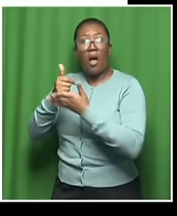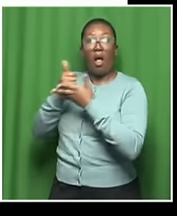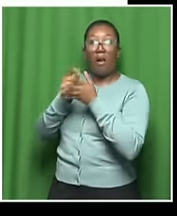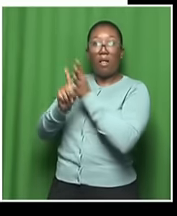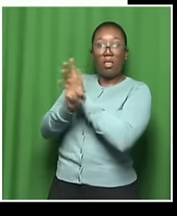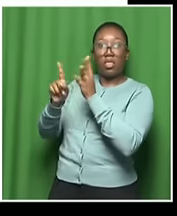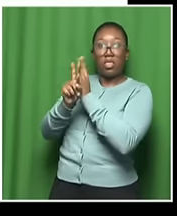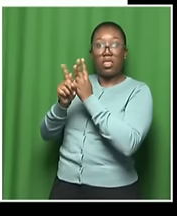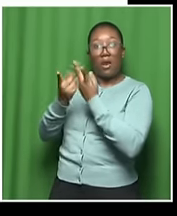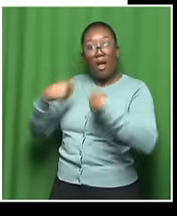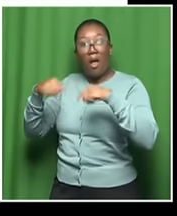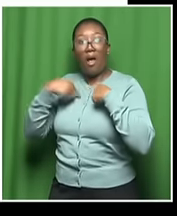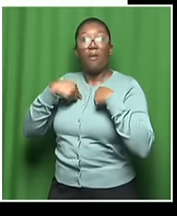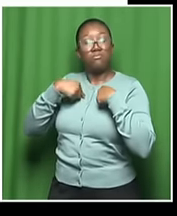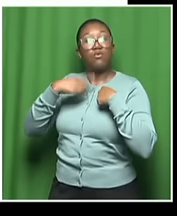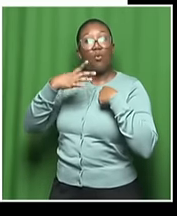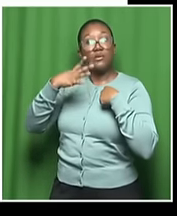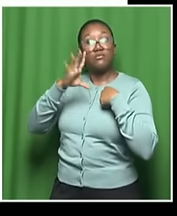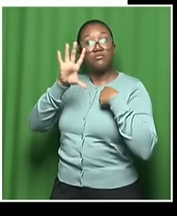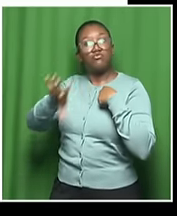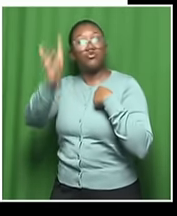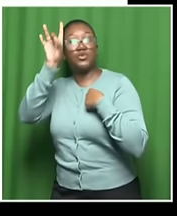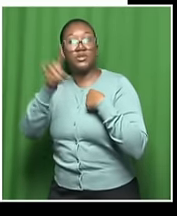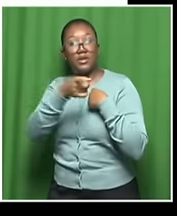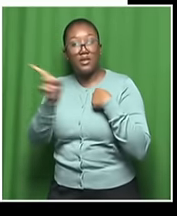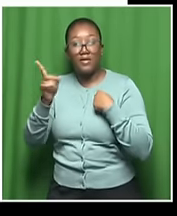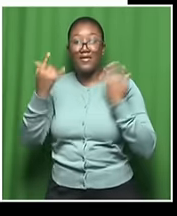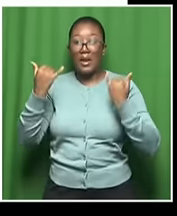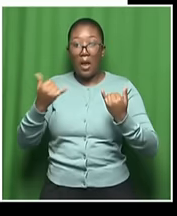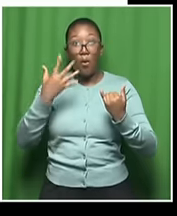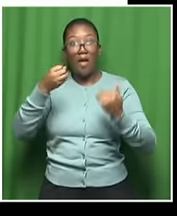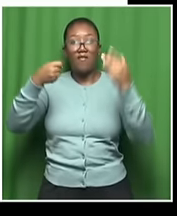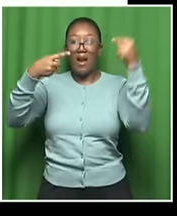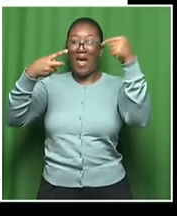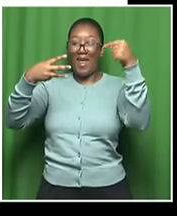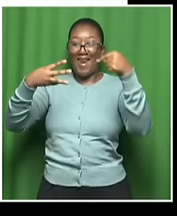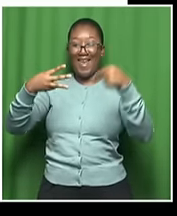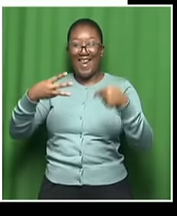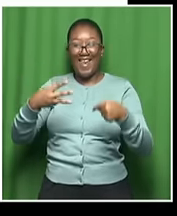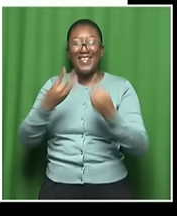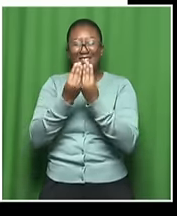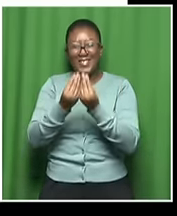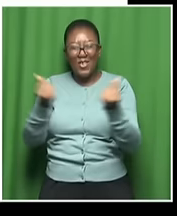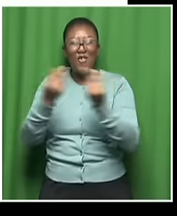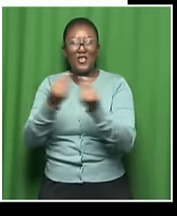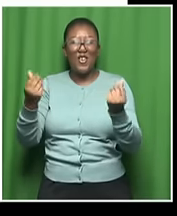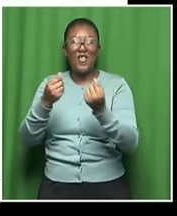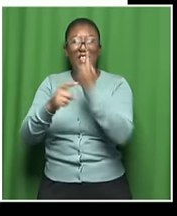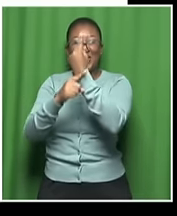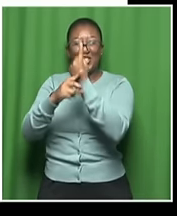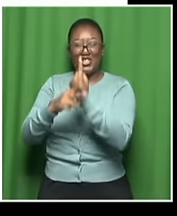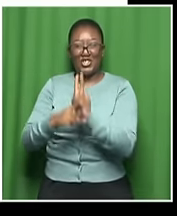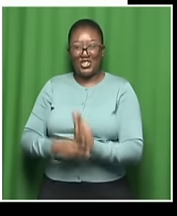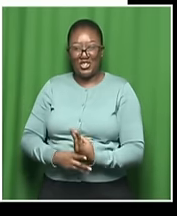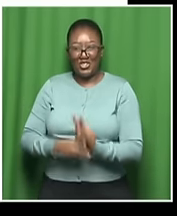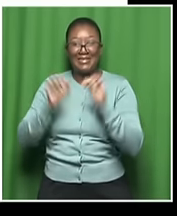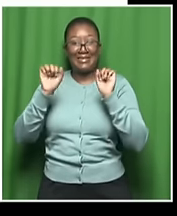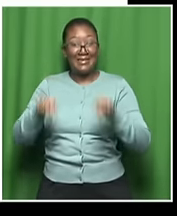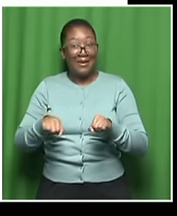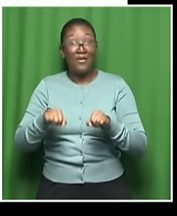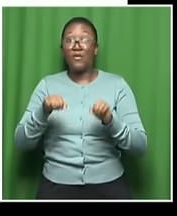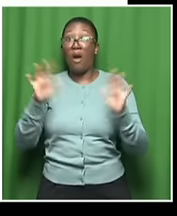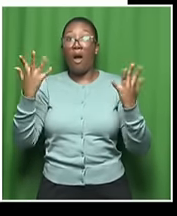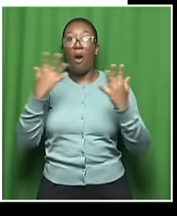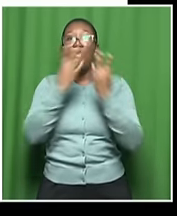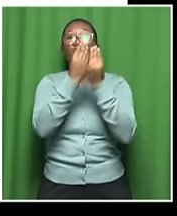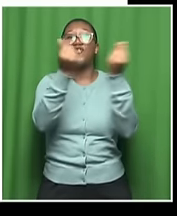our manifesto, of course, we address each one of those issues. And we are coming forward of how we think that we can fix